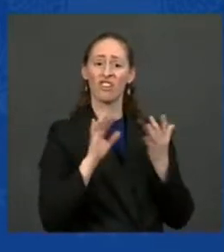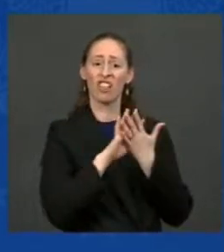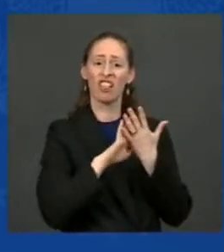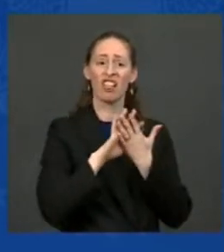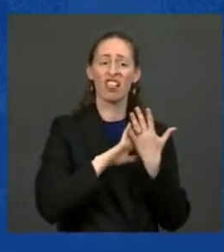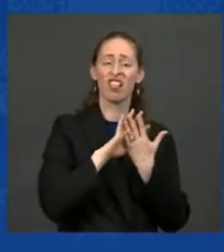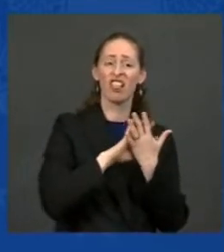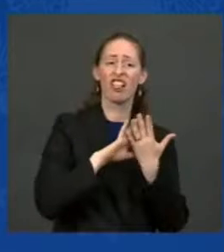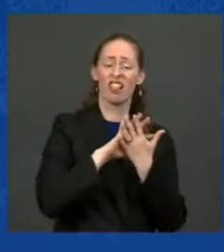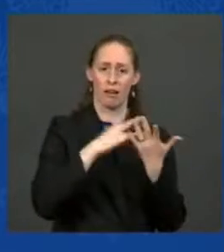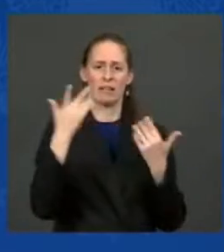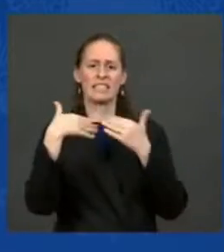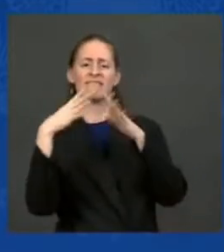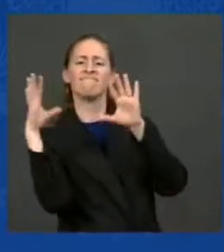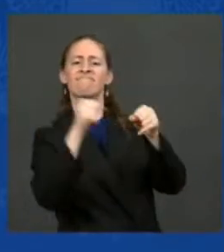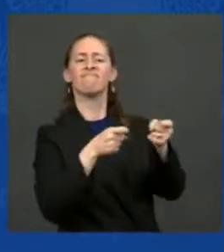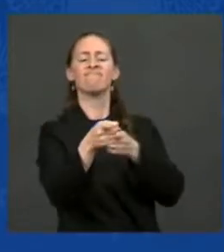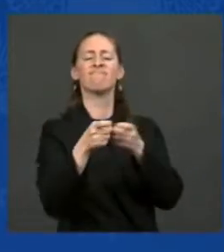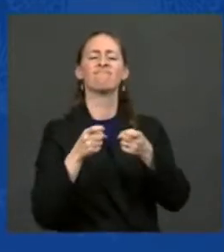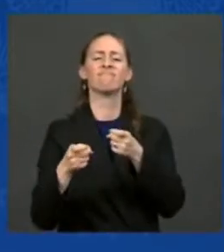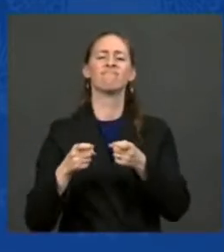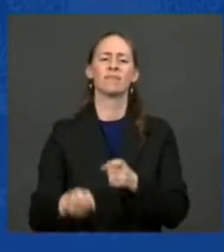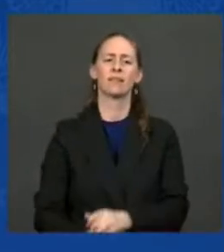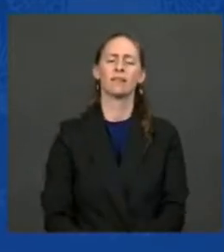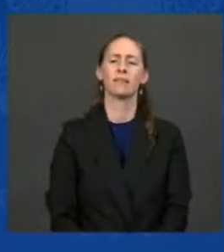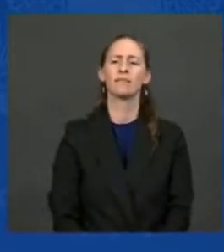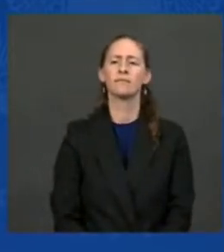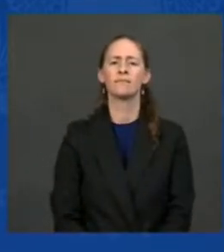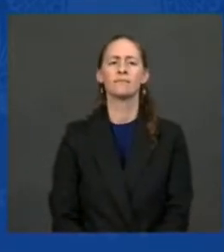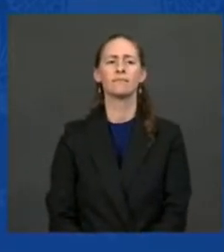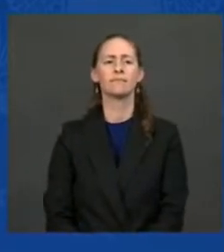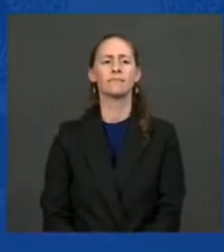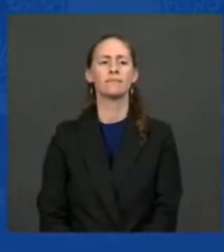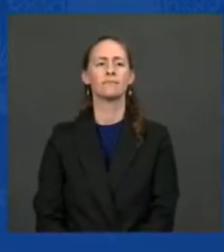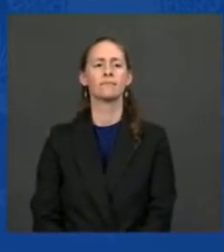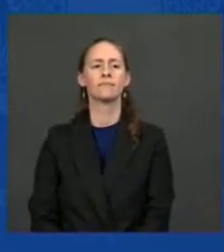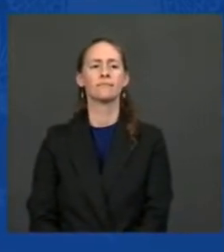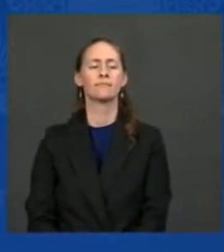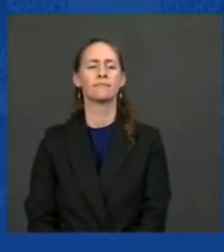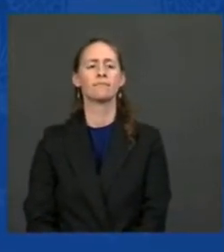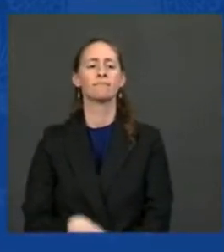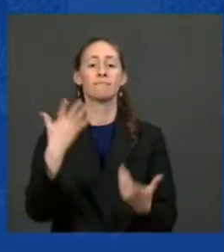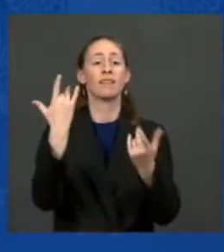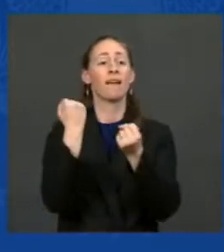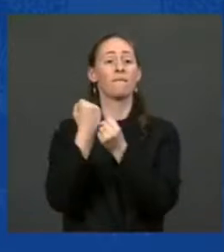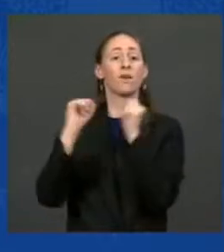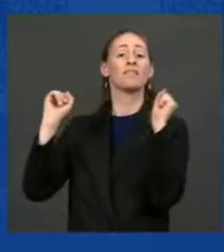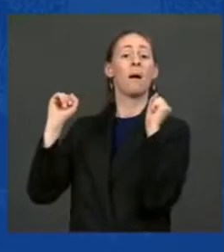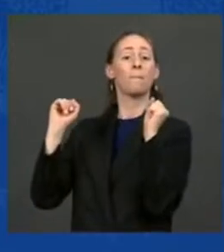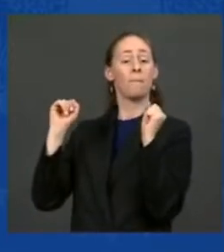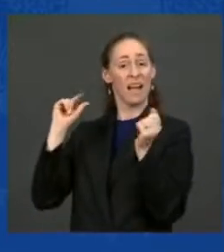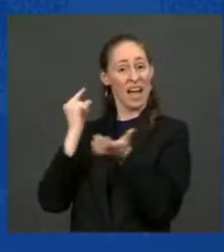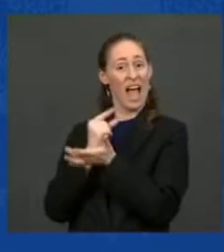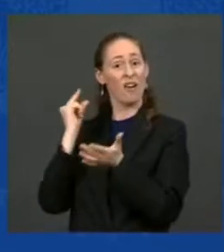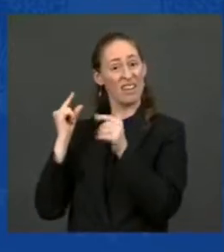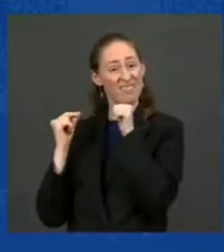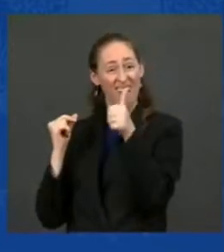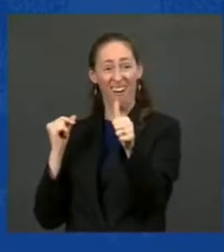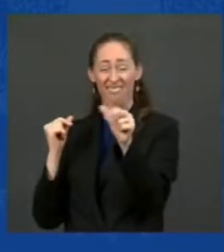you're all becoming to realize of late. Nothing about our freedom is guaranteed. We have to work